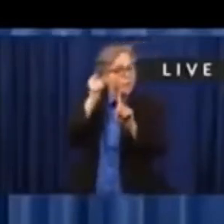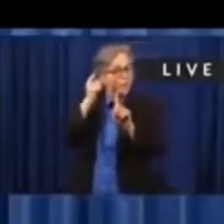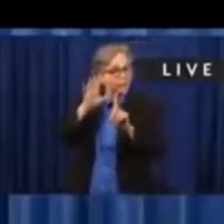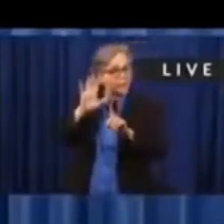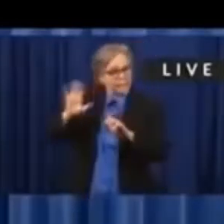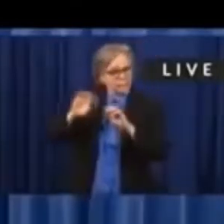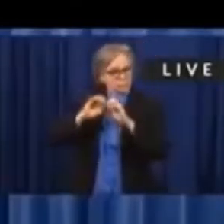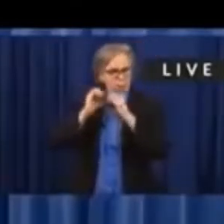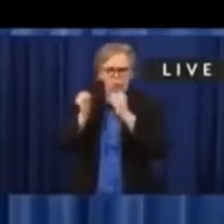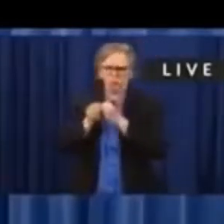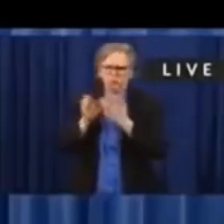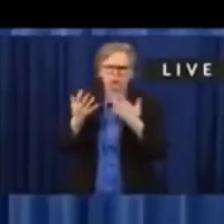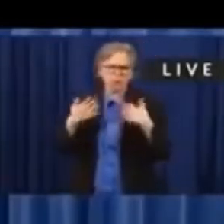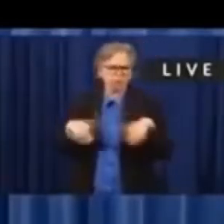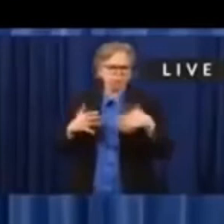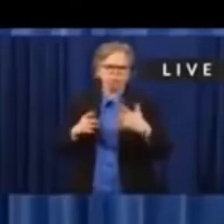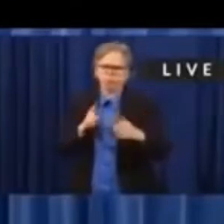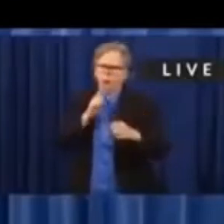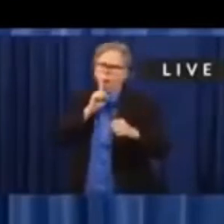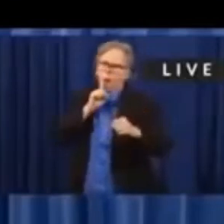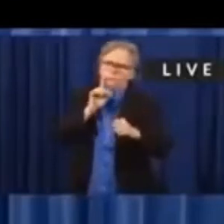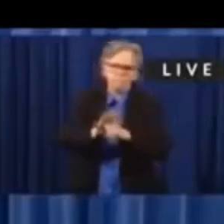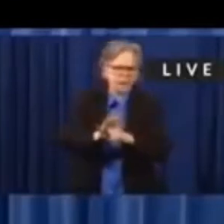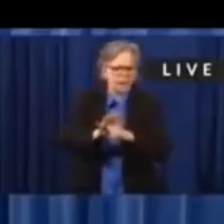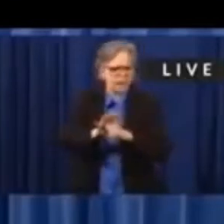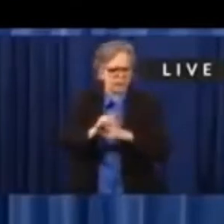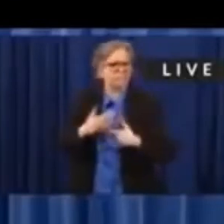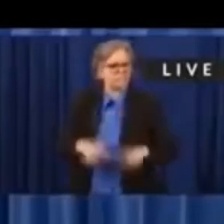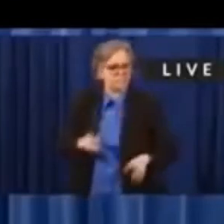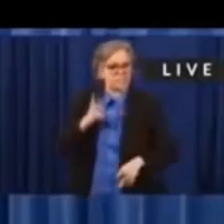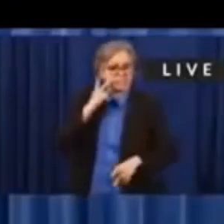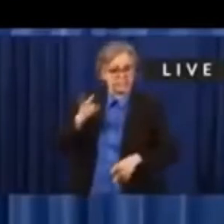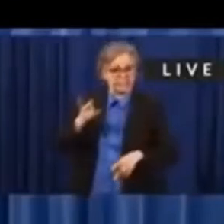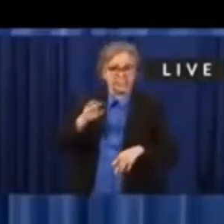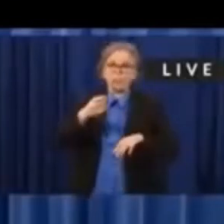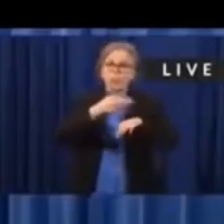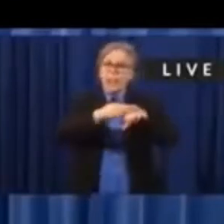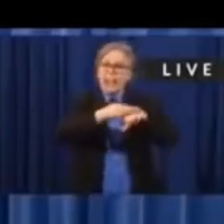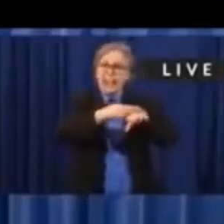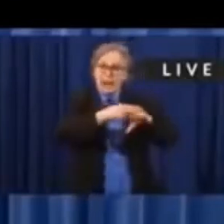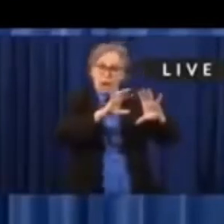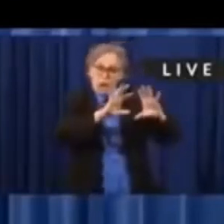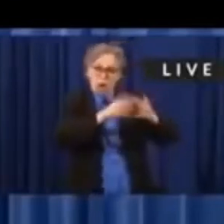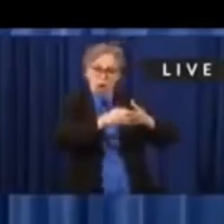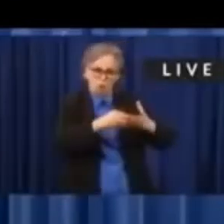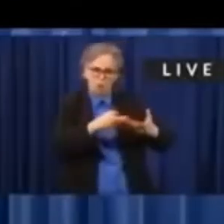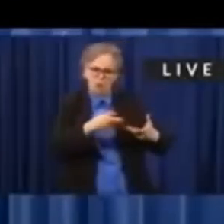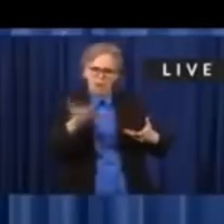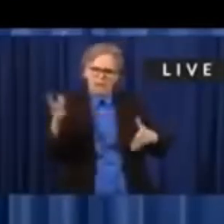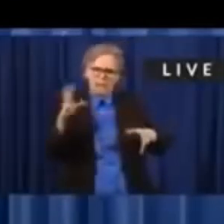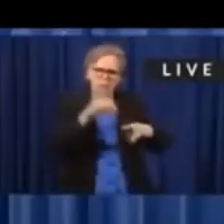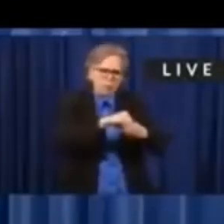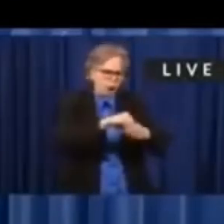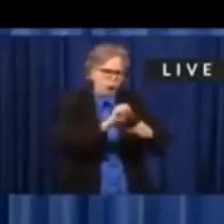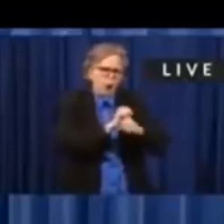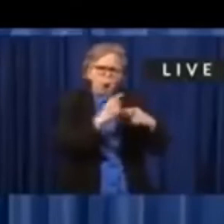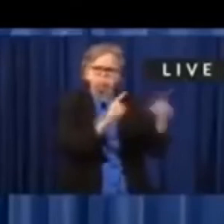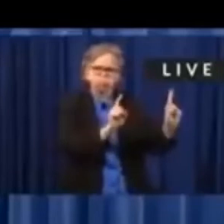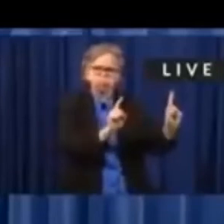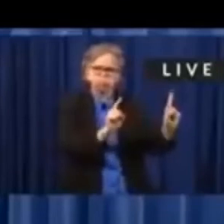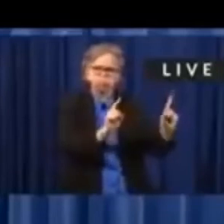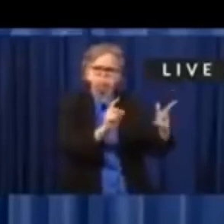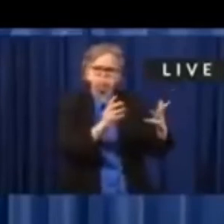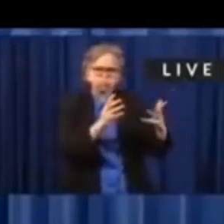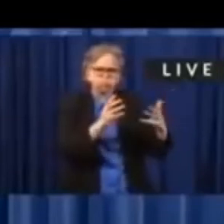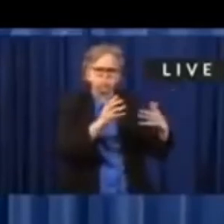Haiti we we've seen what he has done in Haiti we visited Haiti over over 20 times and so that's just something that we do in our